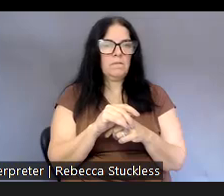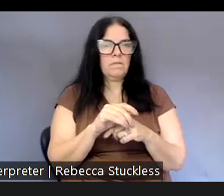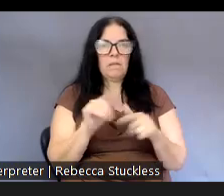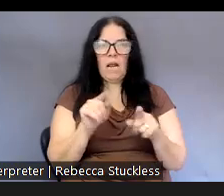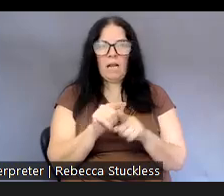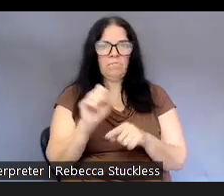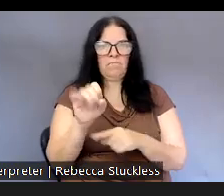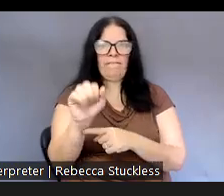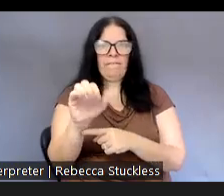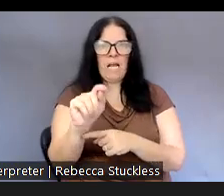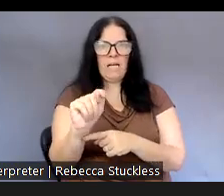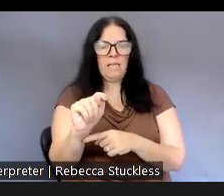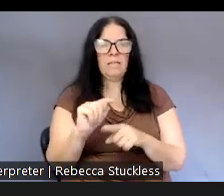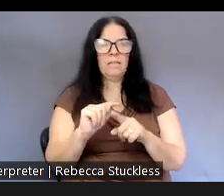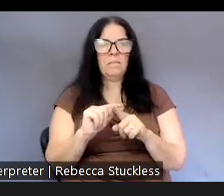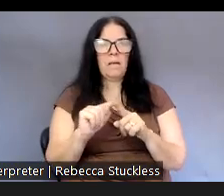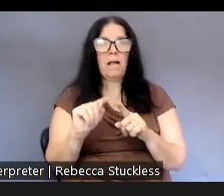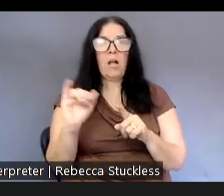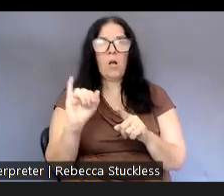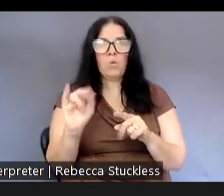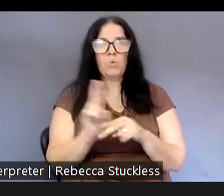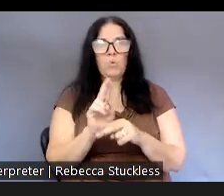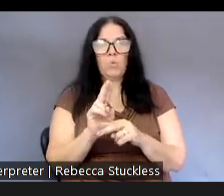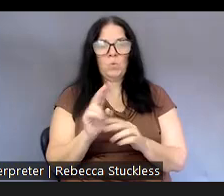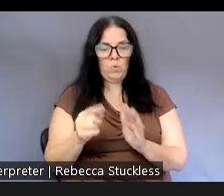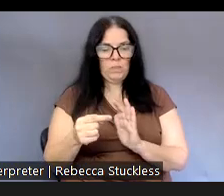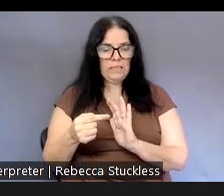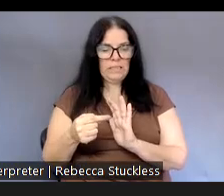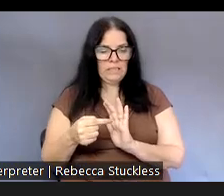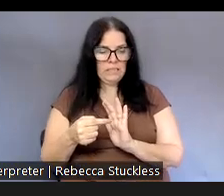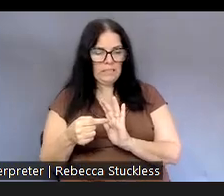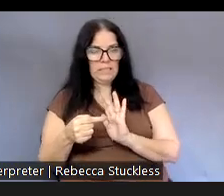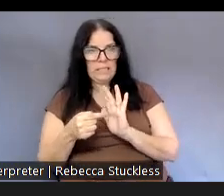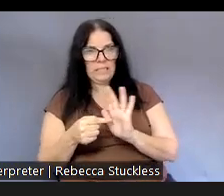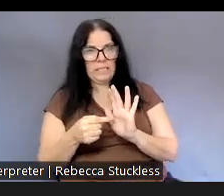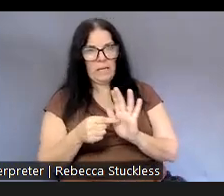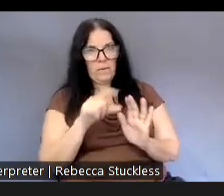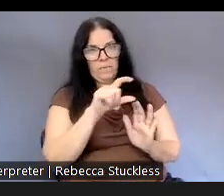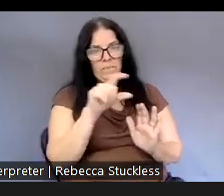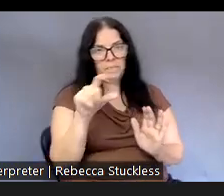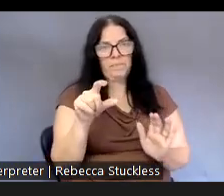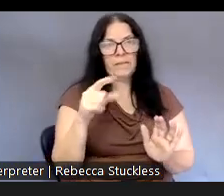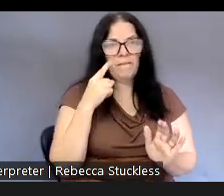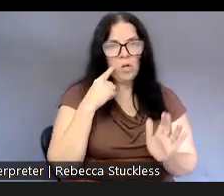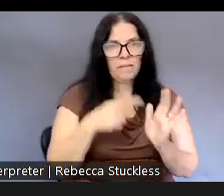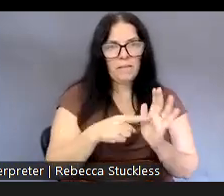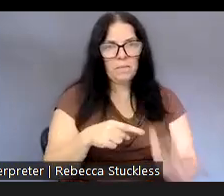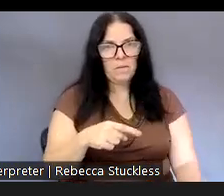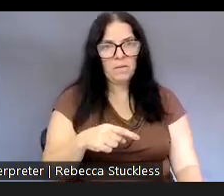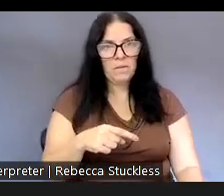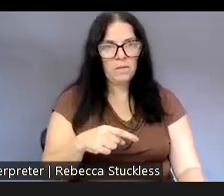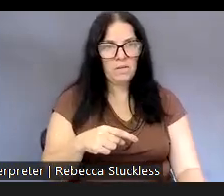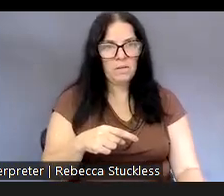then proceeded to use the following as an illustration or an example of a